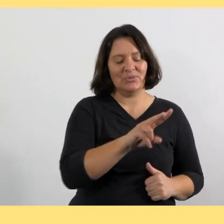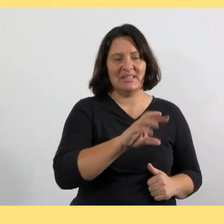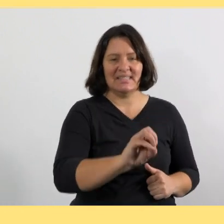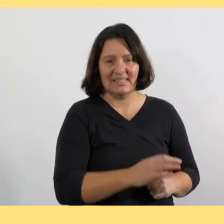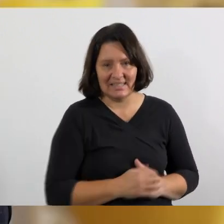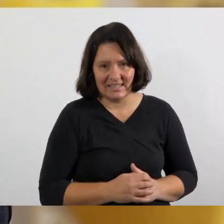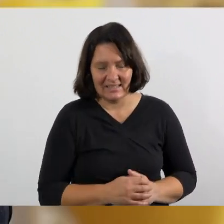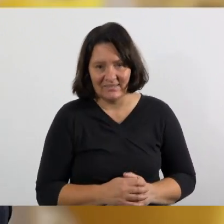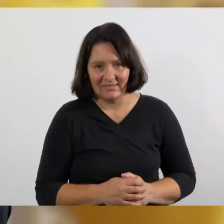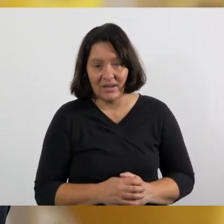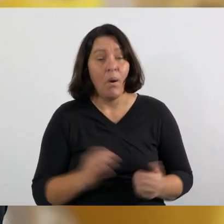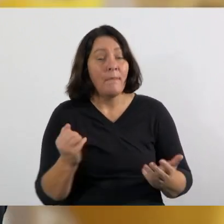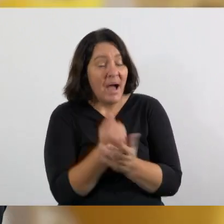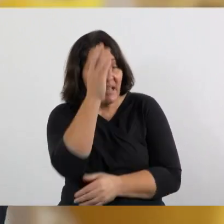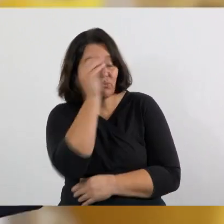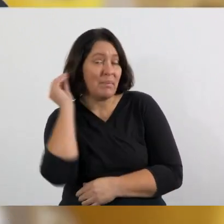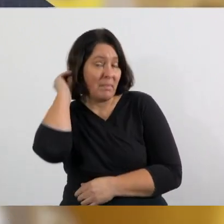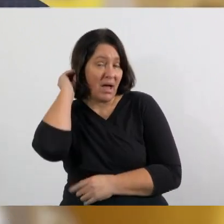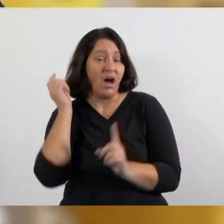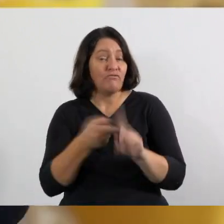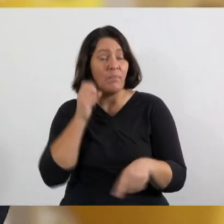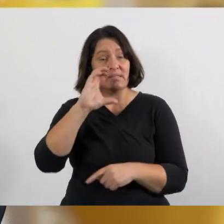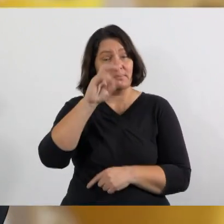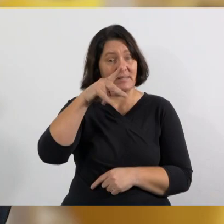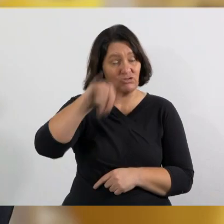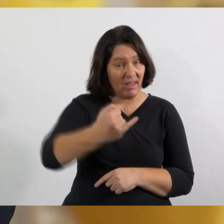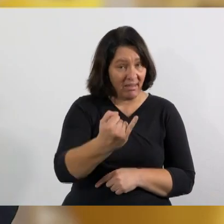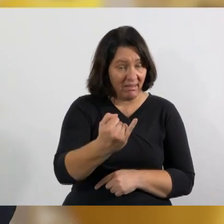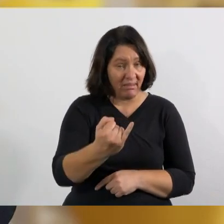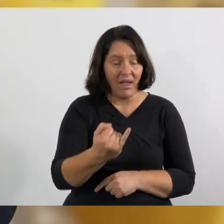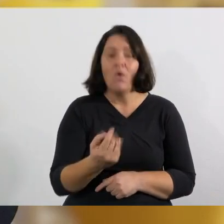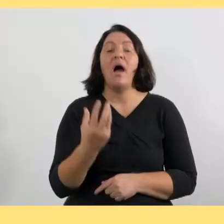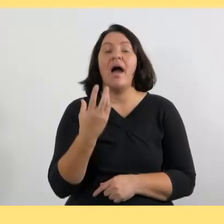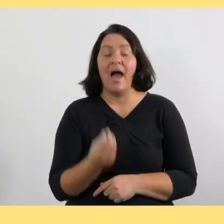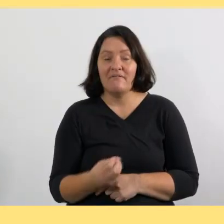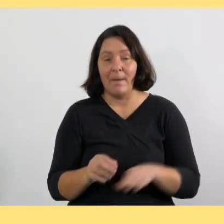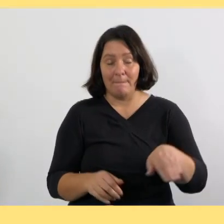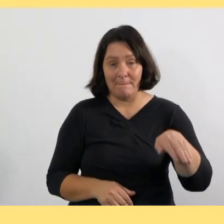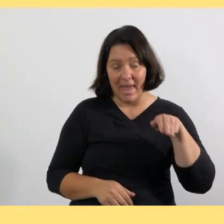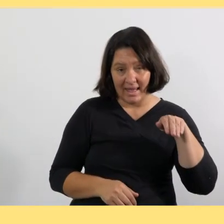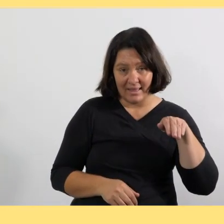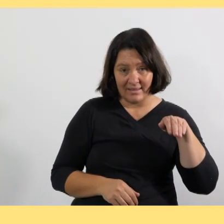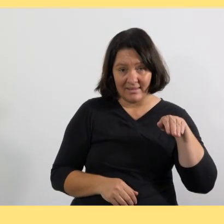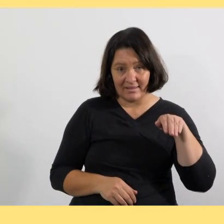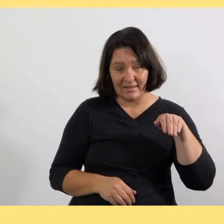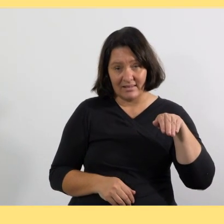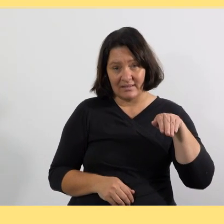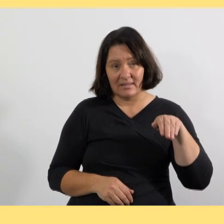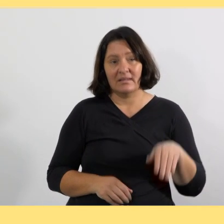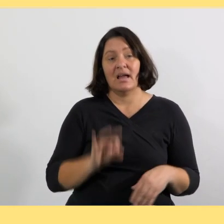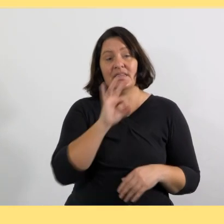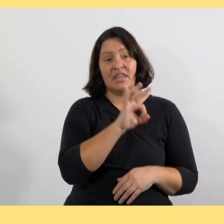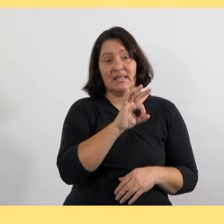620. You have to remember, from the CPJ, you will get your bank, that is